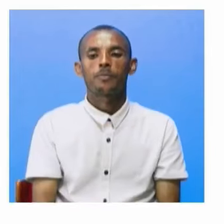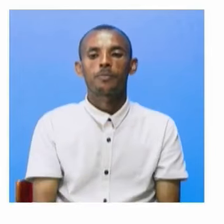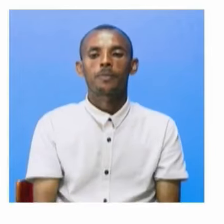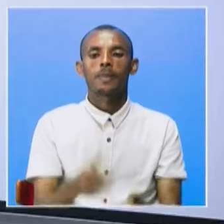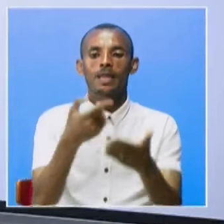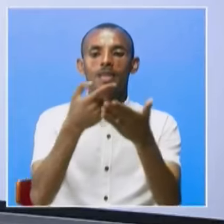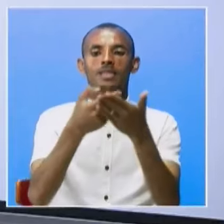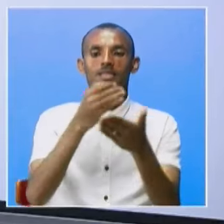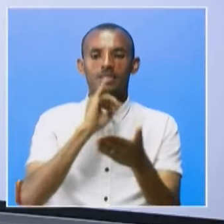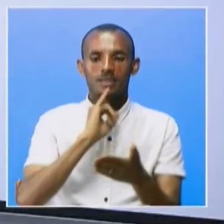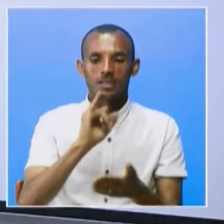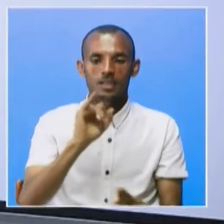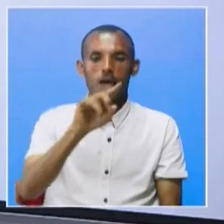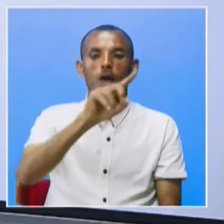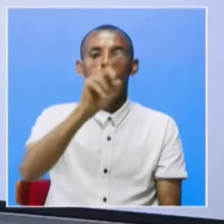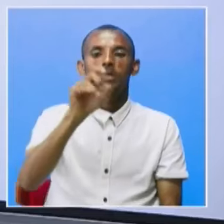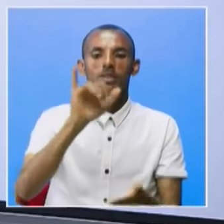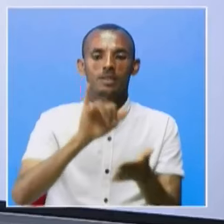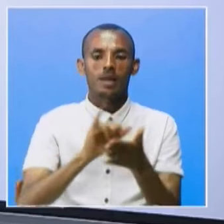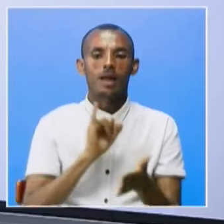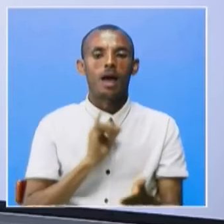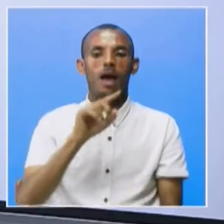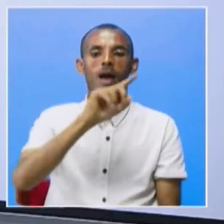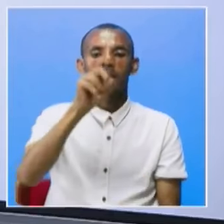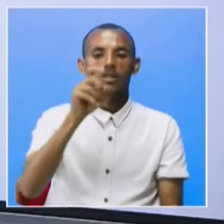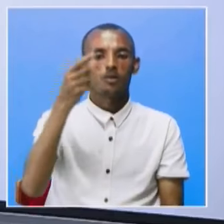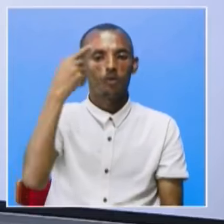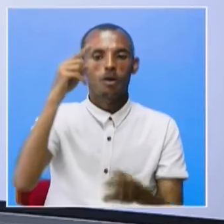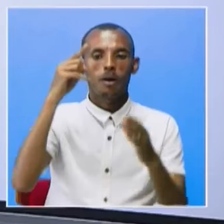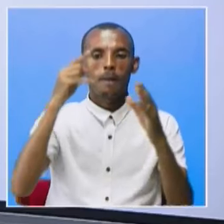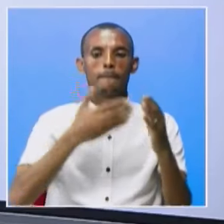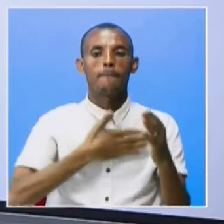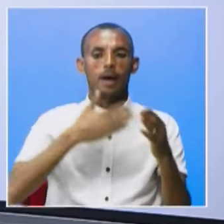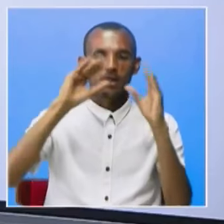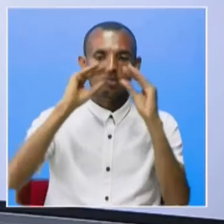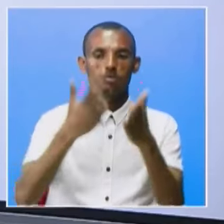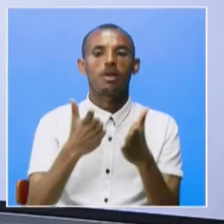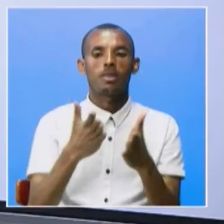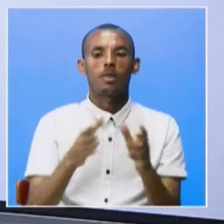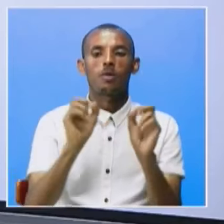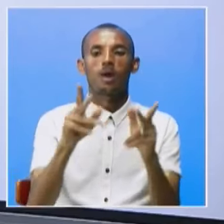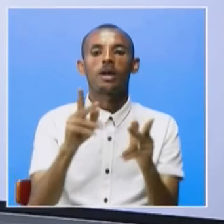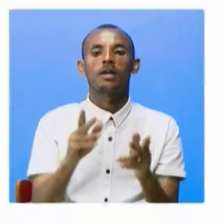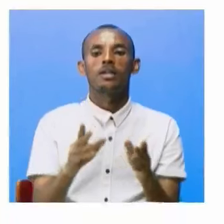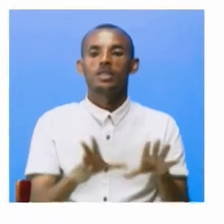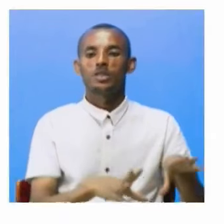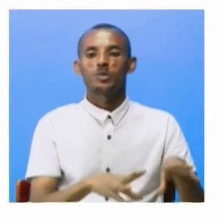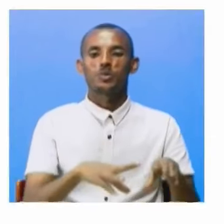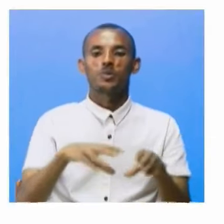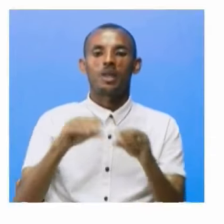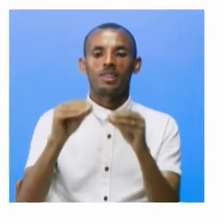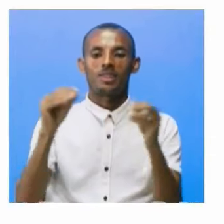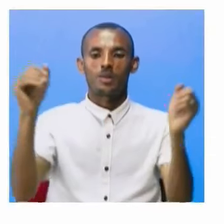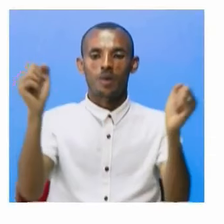This is a question that I asked for my students, okay? Then students